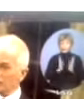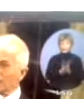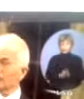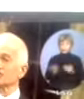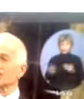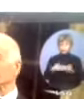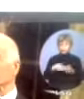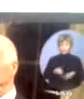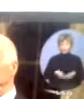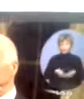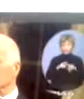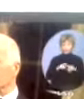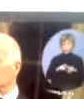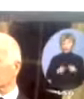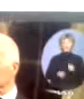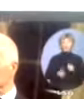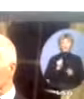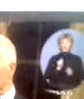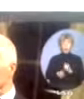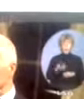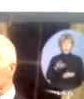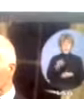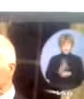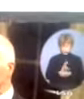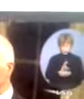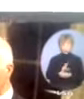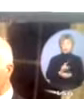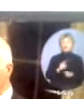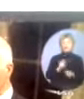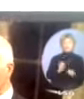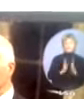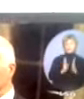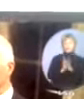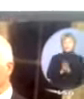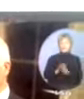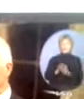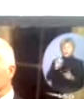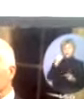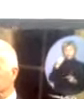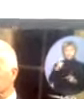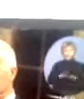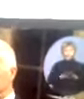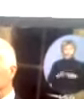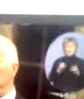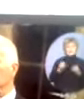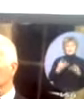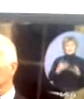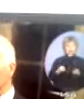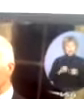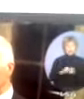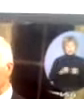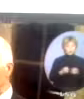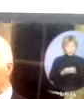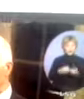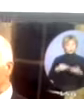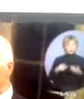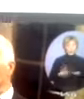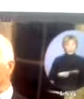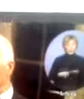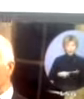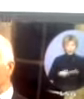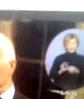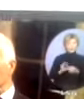7 days from the Governor General without the expressed support through a resolution of this House of Commons. Will the Prime